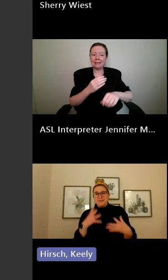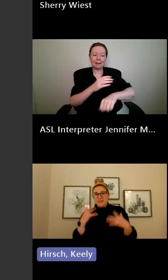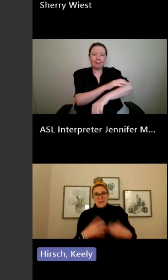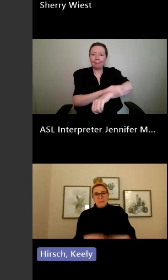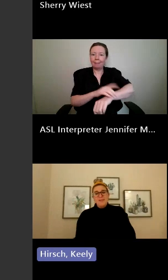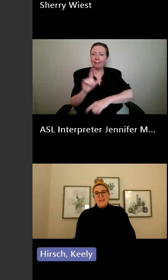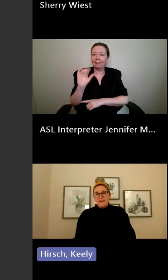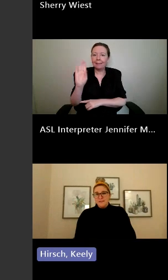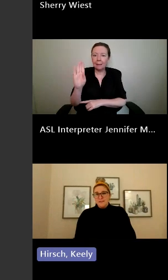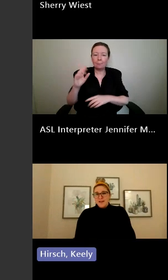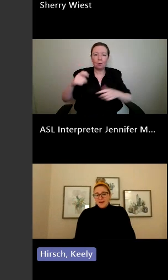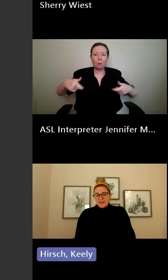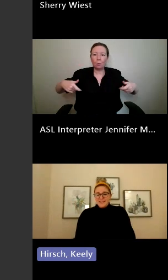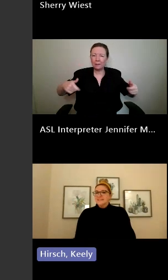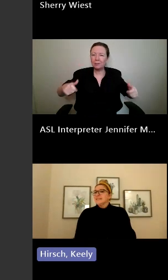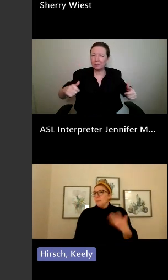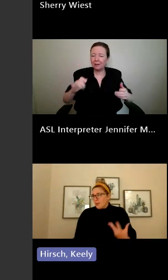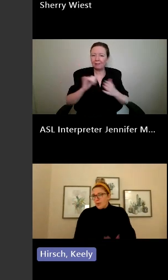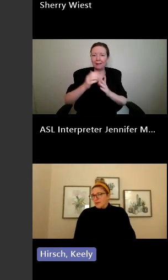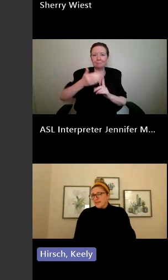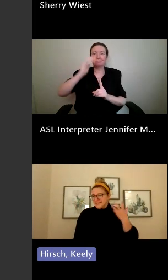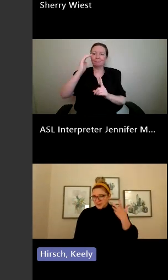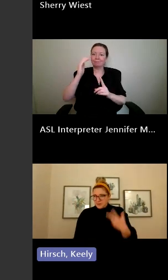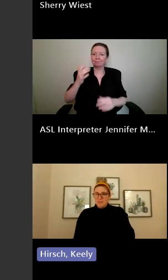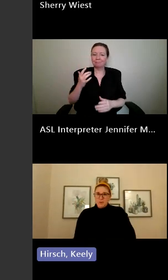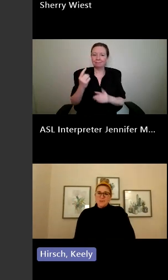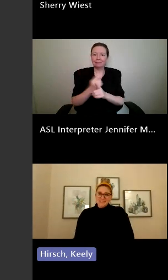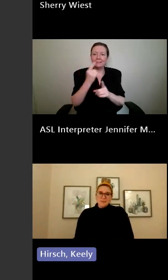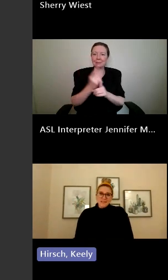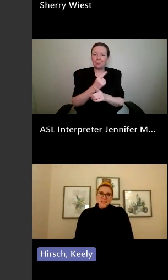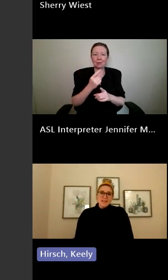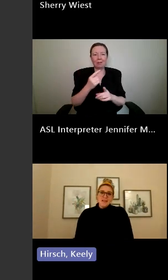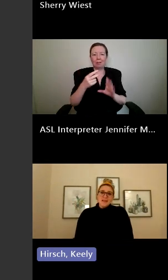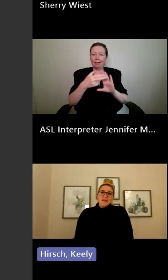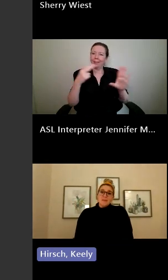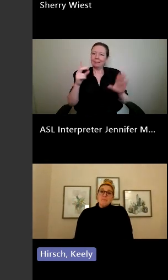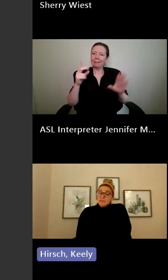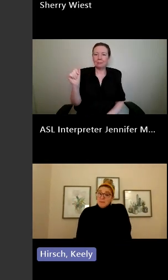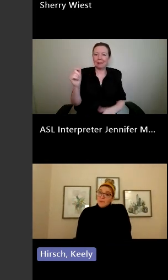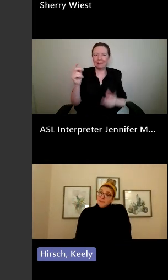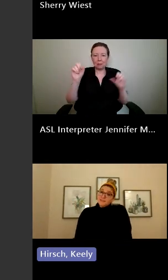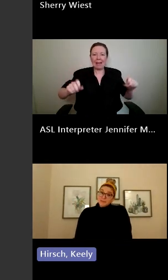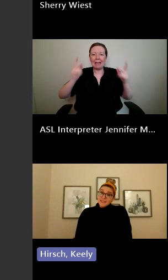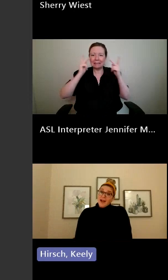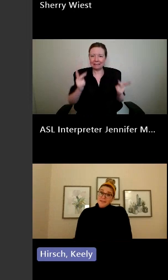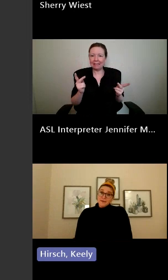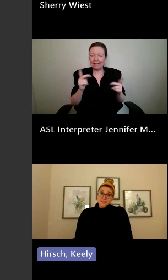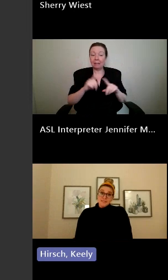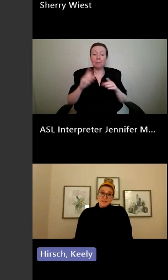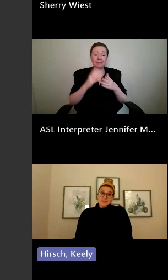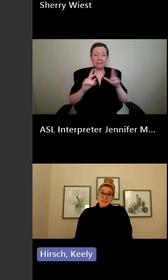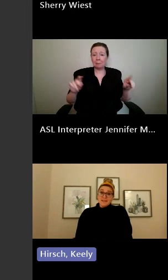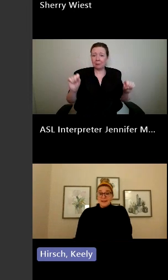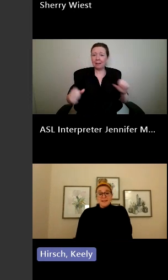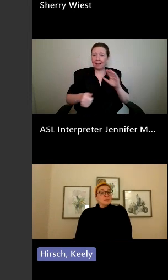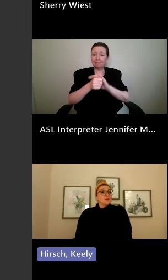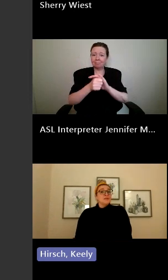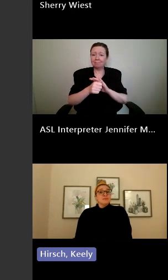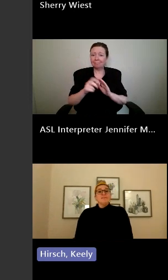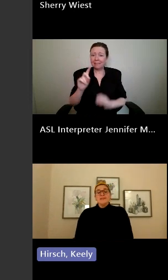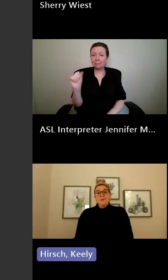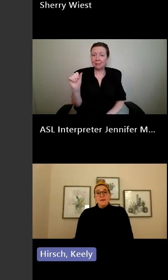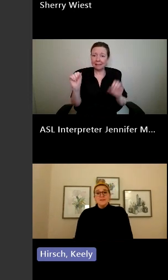kind of things that we think of as like a typical, like stereotypical disability. But some people can certainly hide their disability. That can